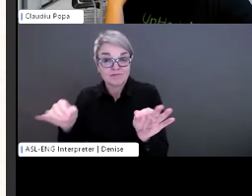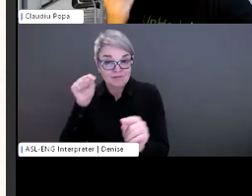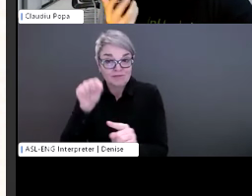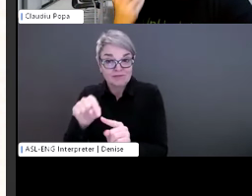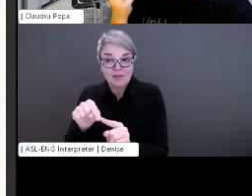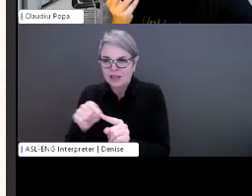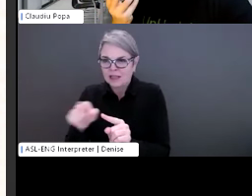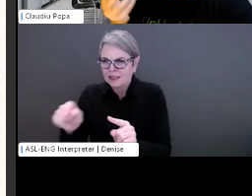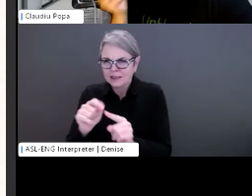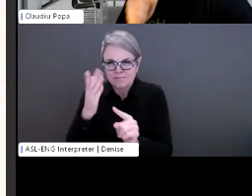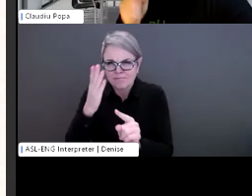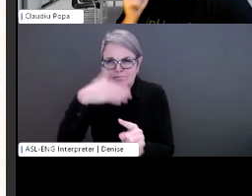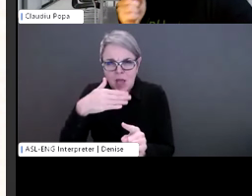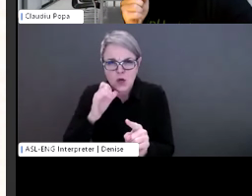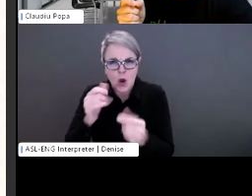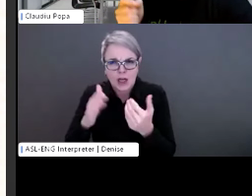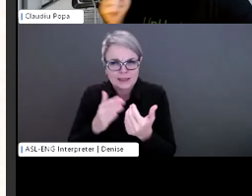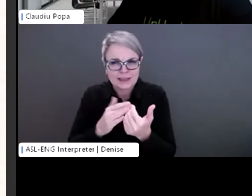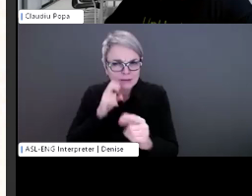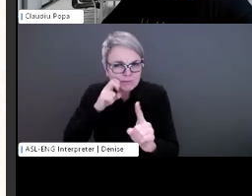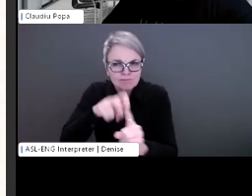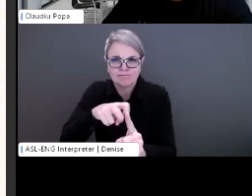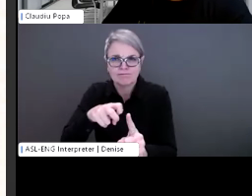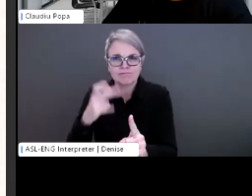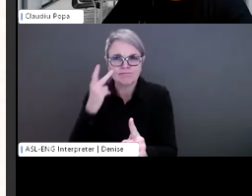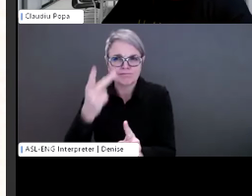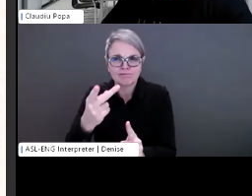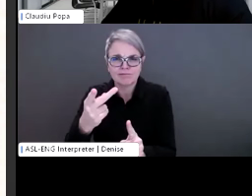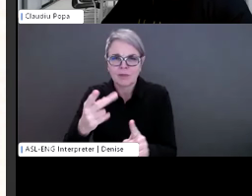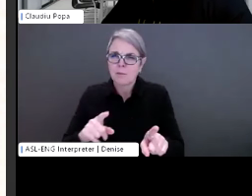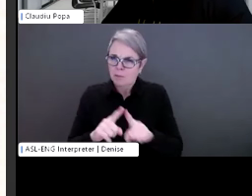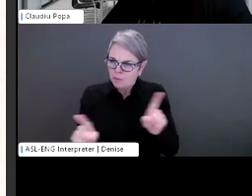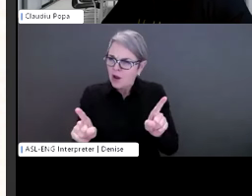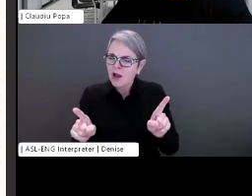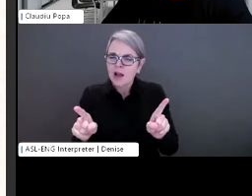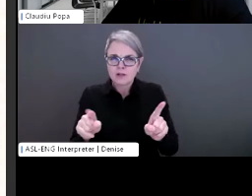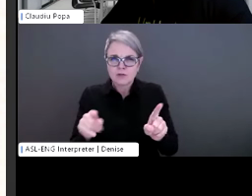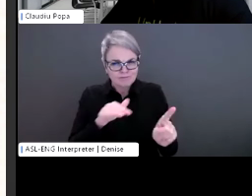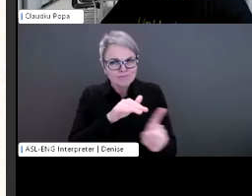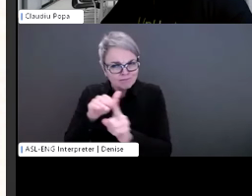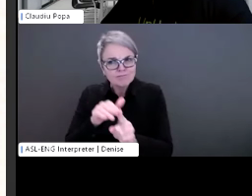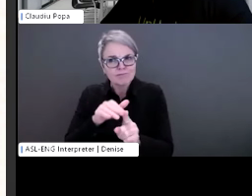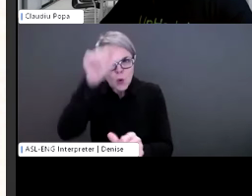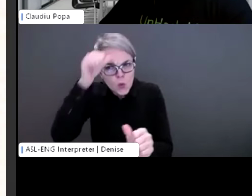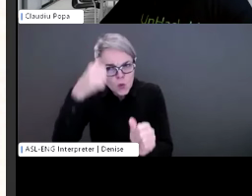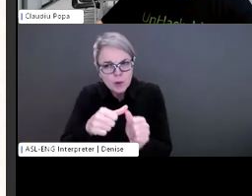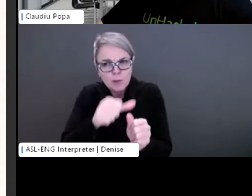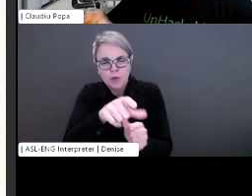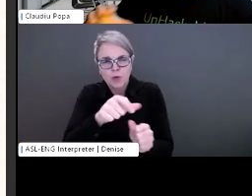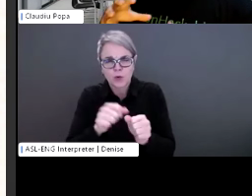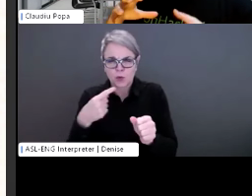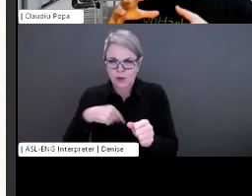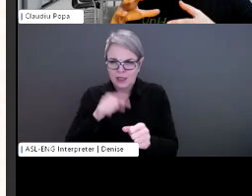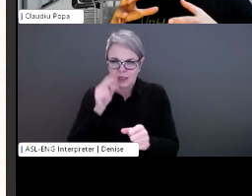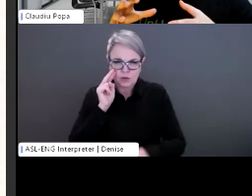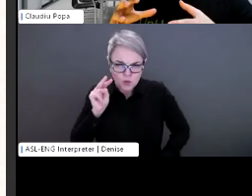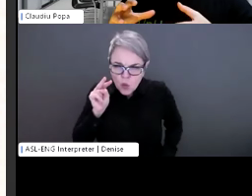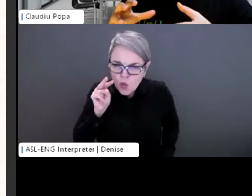But it's a reminder that we have to pay close attention, and we need to always